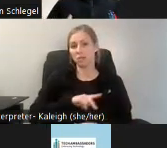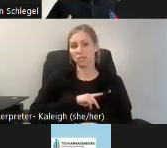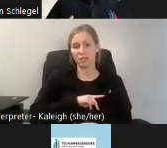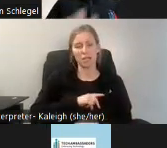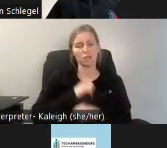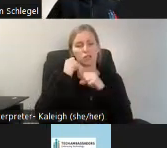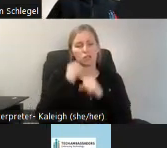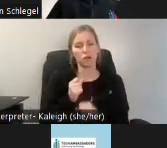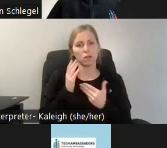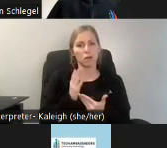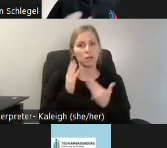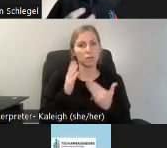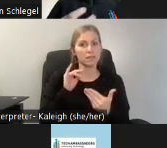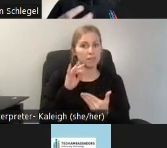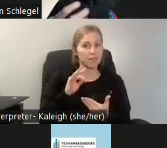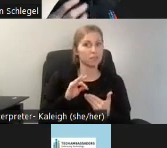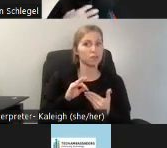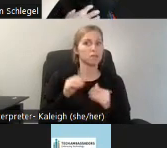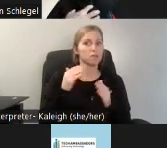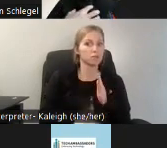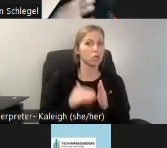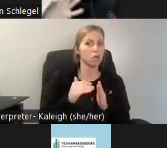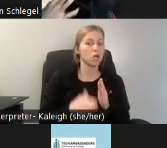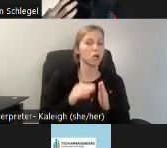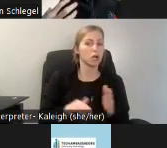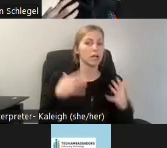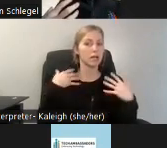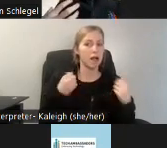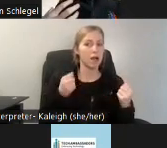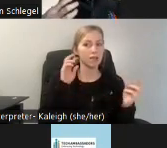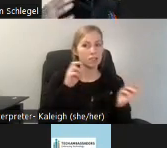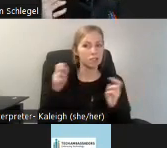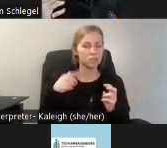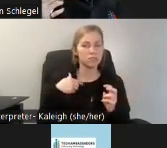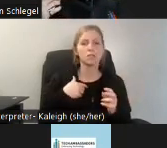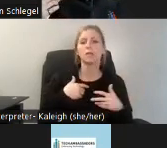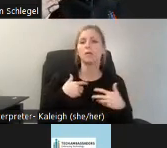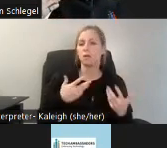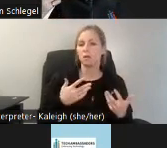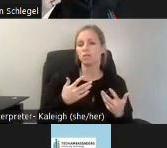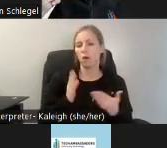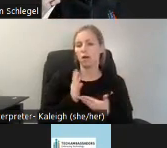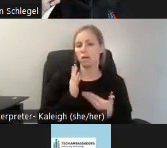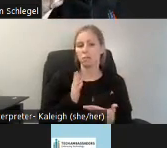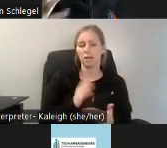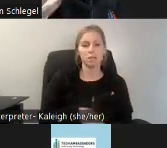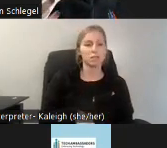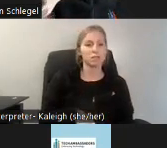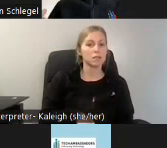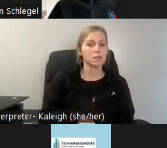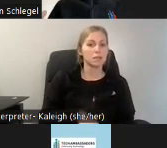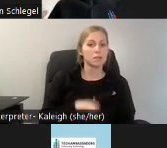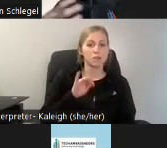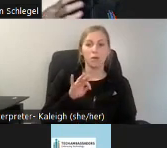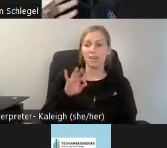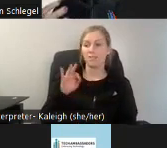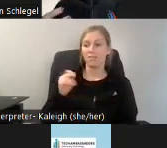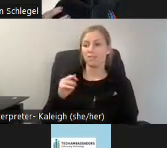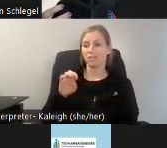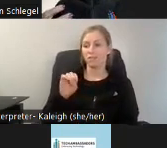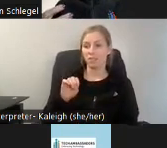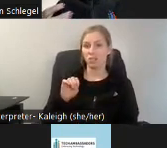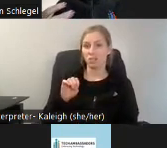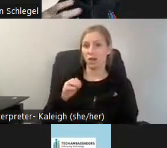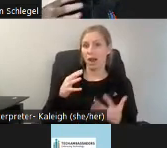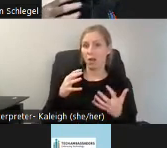who has a recurring health problem. Although personally, I'm one of those app users that if there is a feature that I want that doesn't seem to